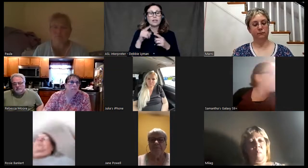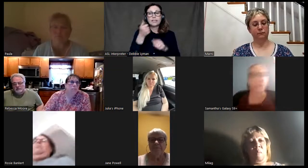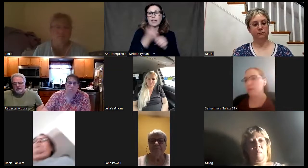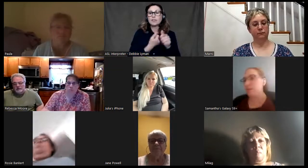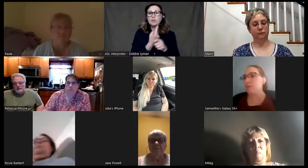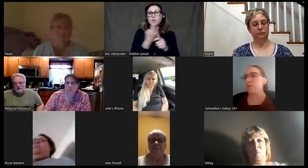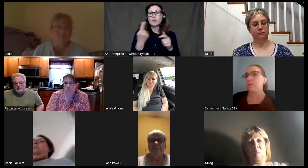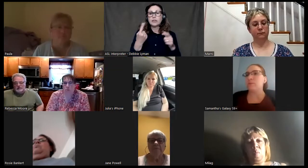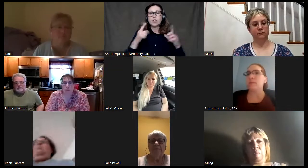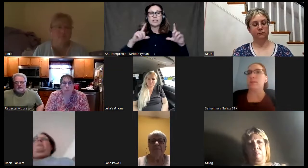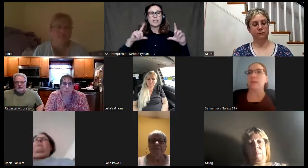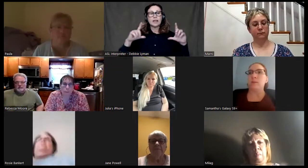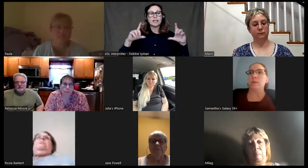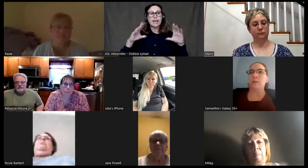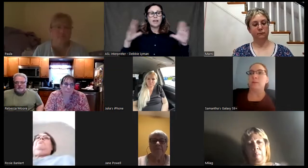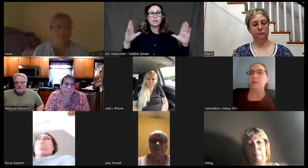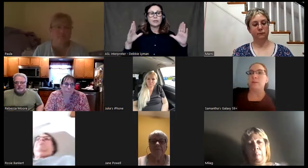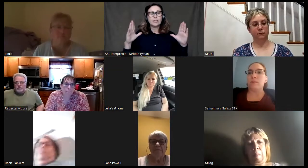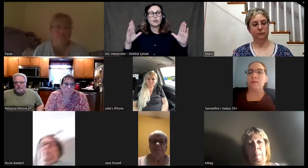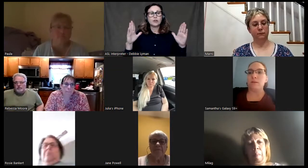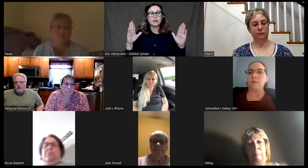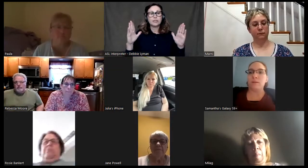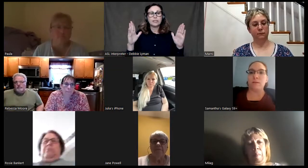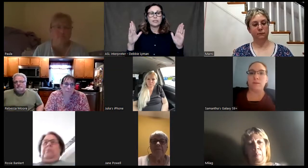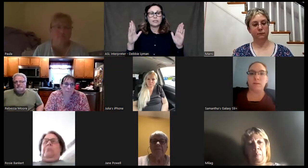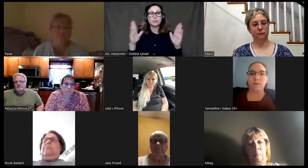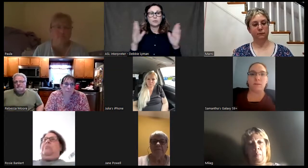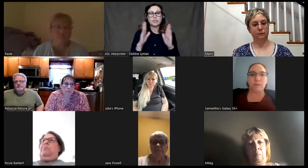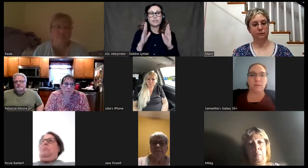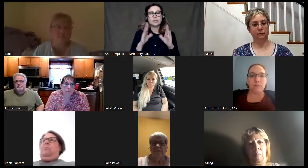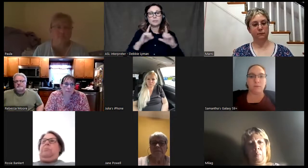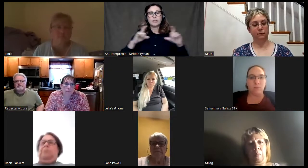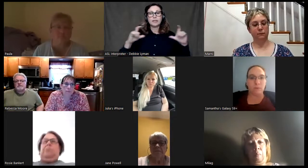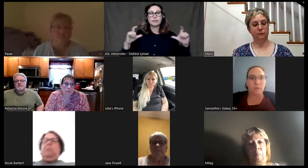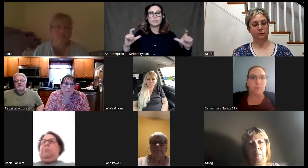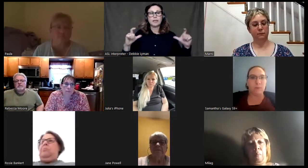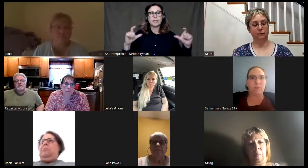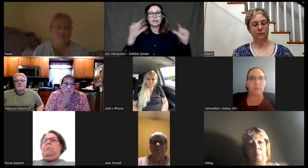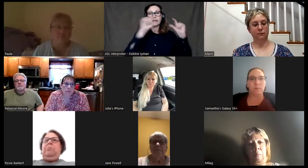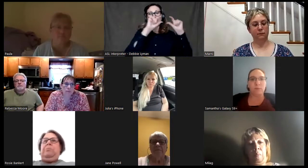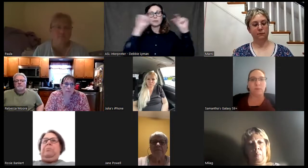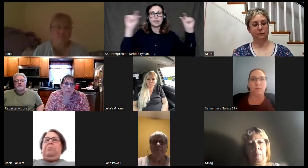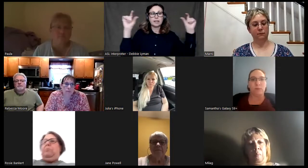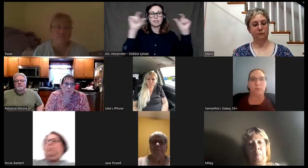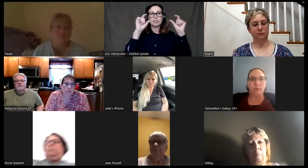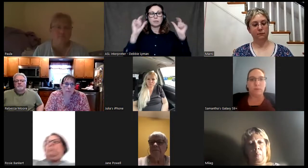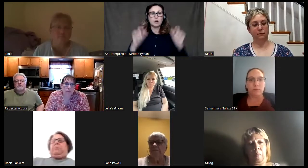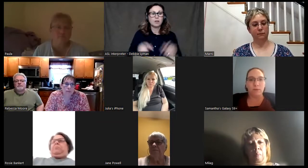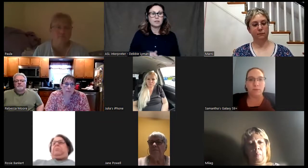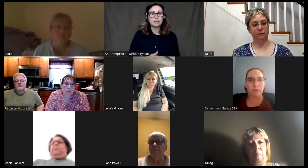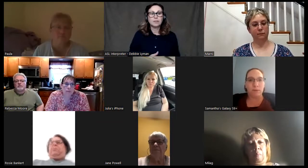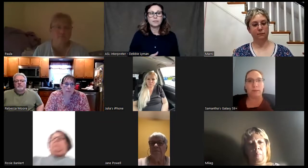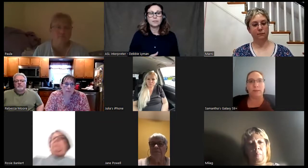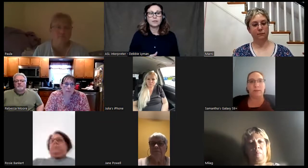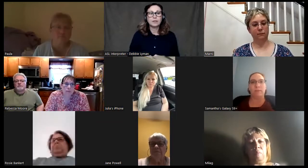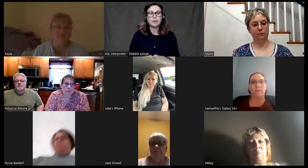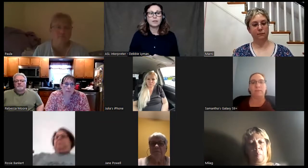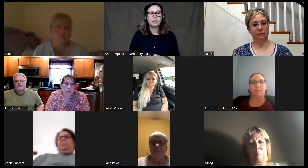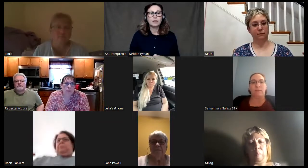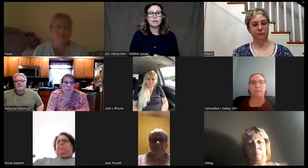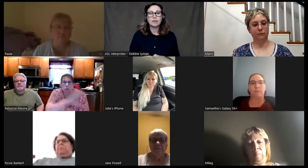So is everyone on a gallery, or is the person speaking big and then everybody else is small?